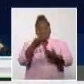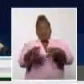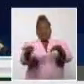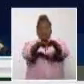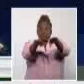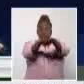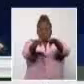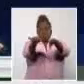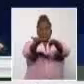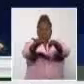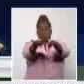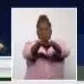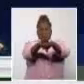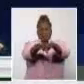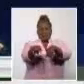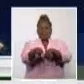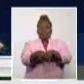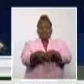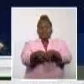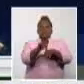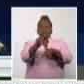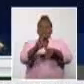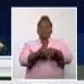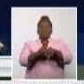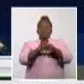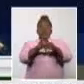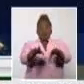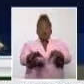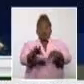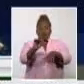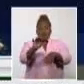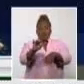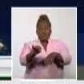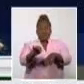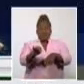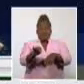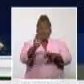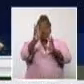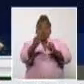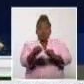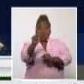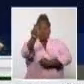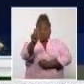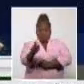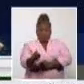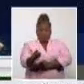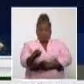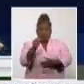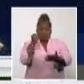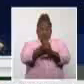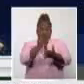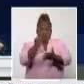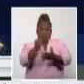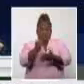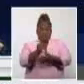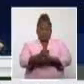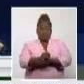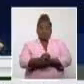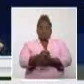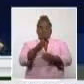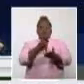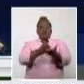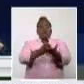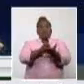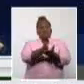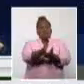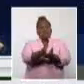As of yesterday, 16 of the cases were asymptomatic. That is, 84.2% of the 19